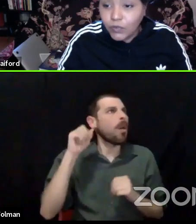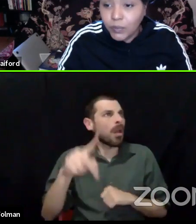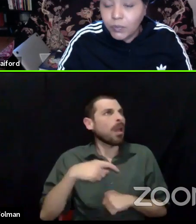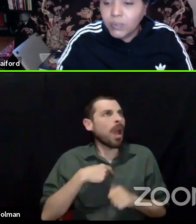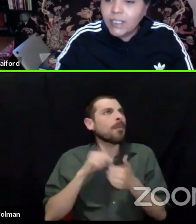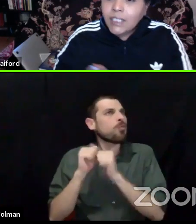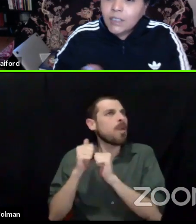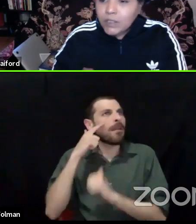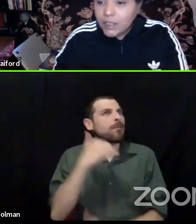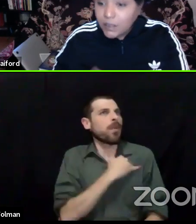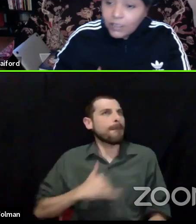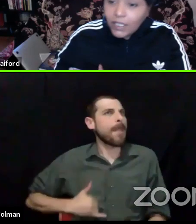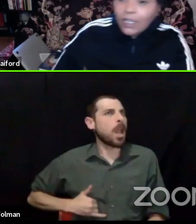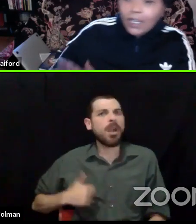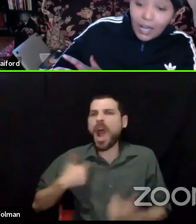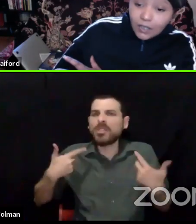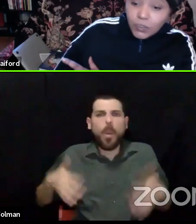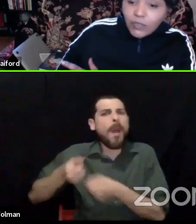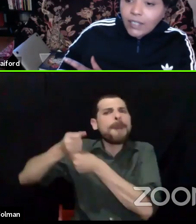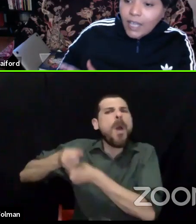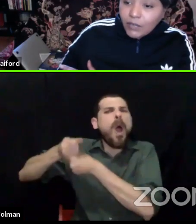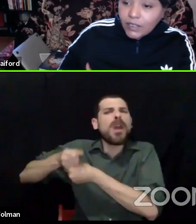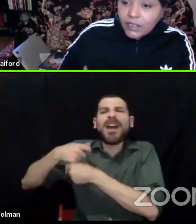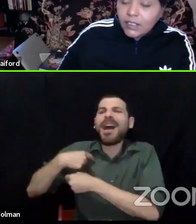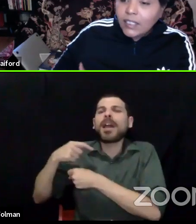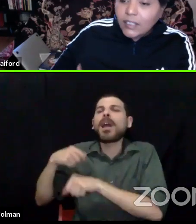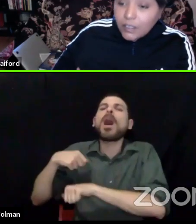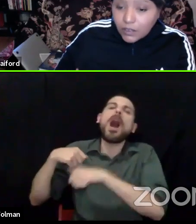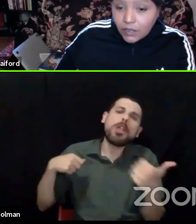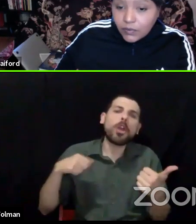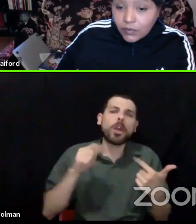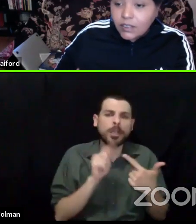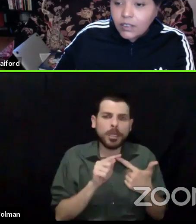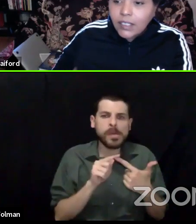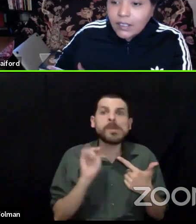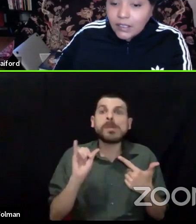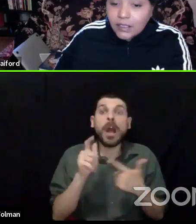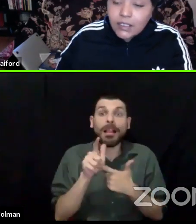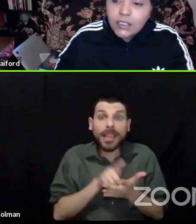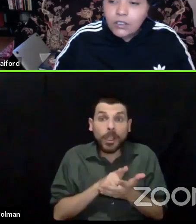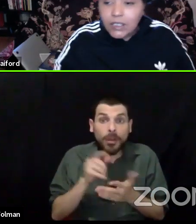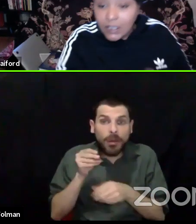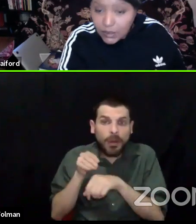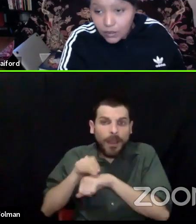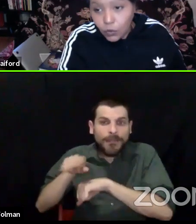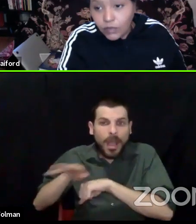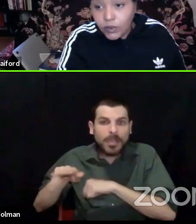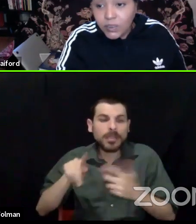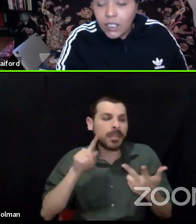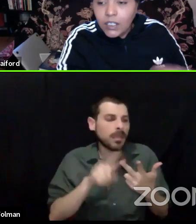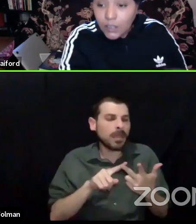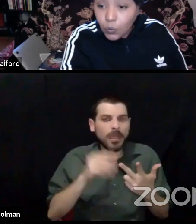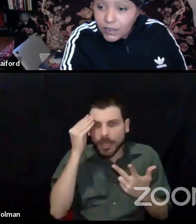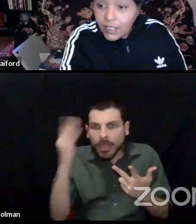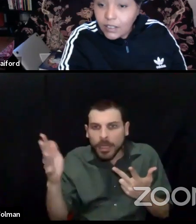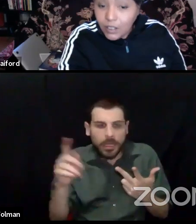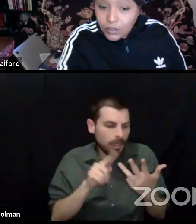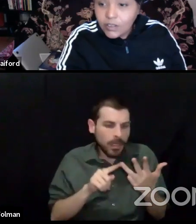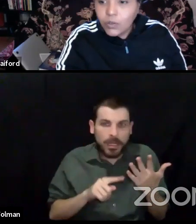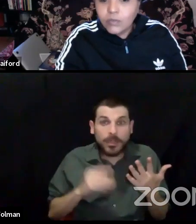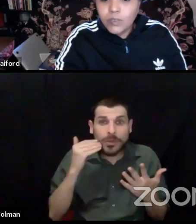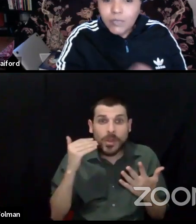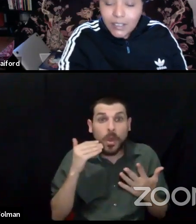advocate for people besides protests? Okay, I can provide advocacy and legal services so they can get these issues into the courtrooms. So yeah. They